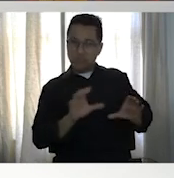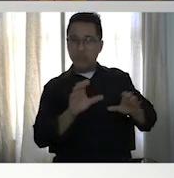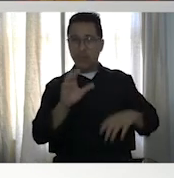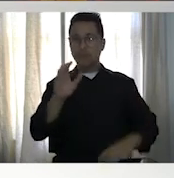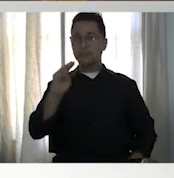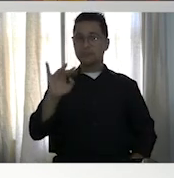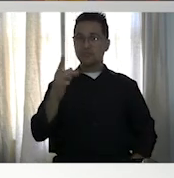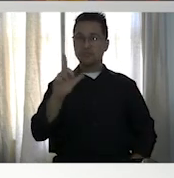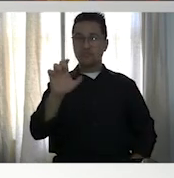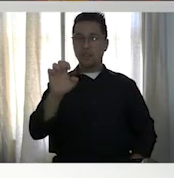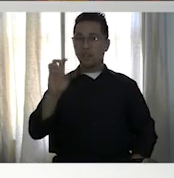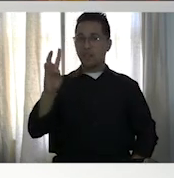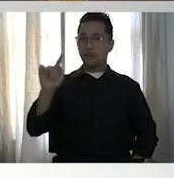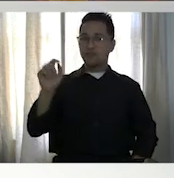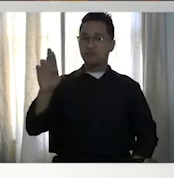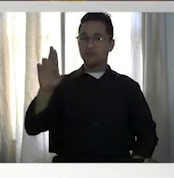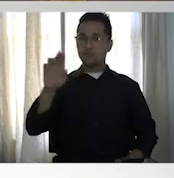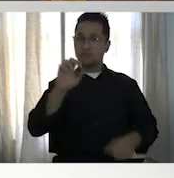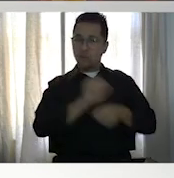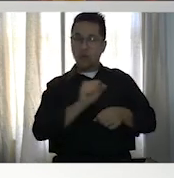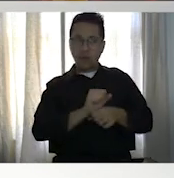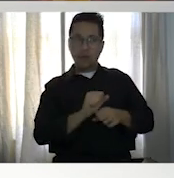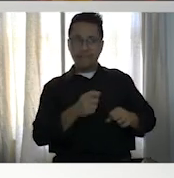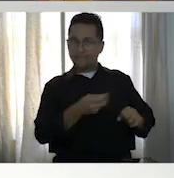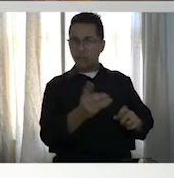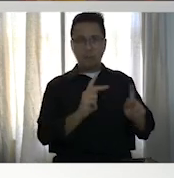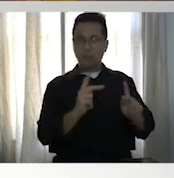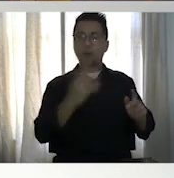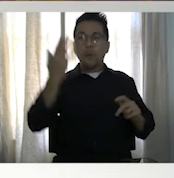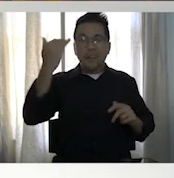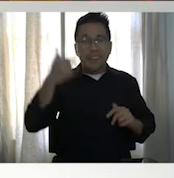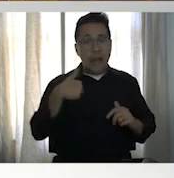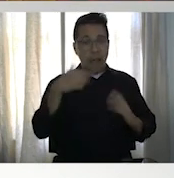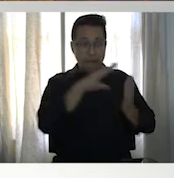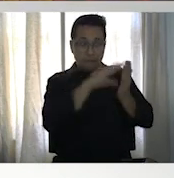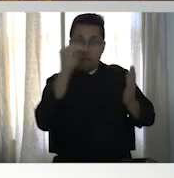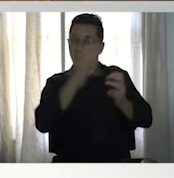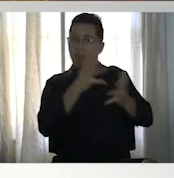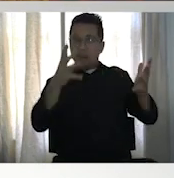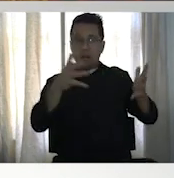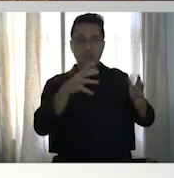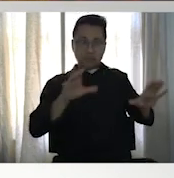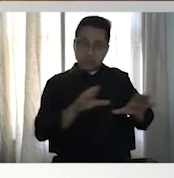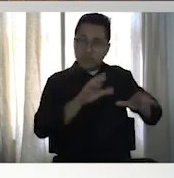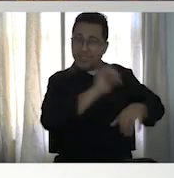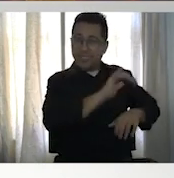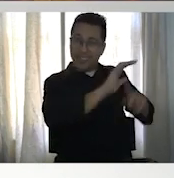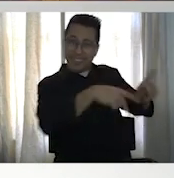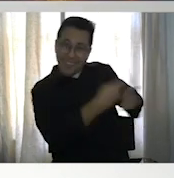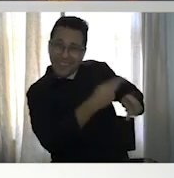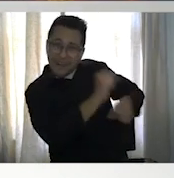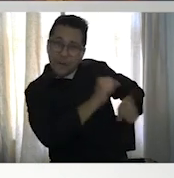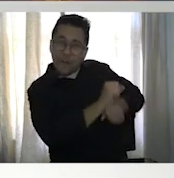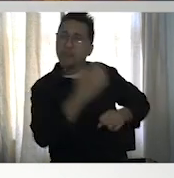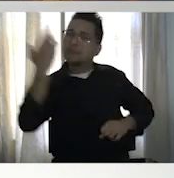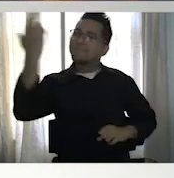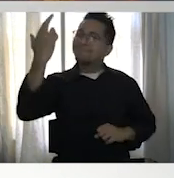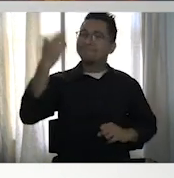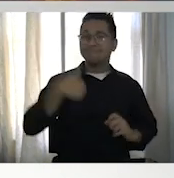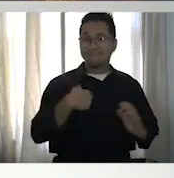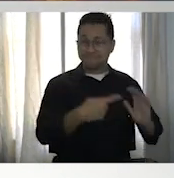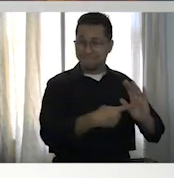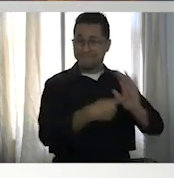Winner's work because I have learned so much just doing that work because it